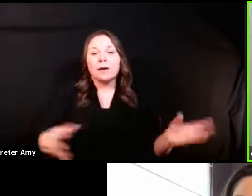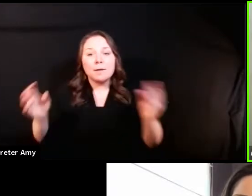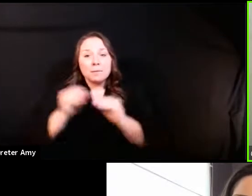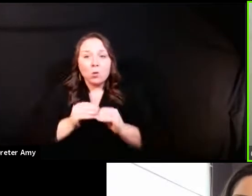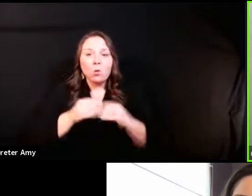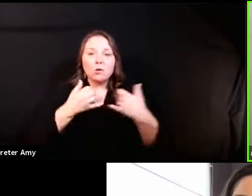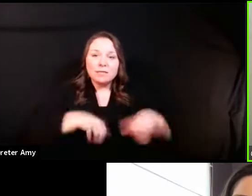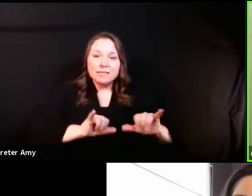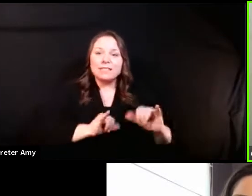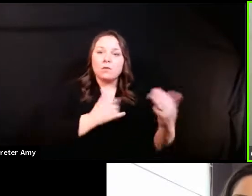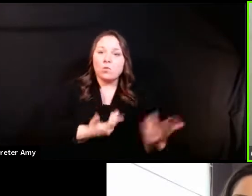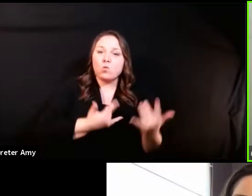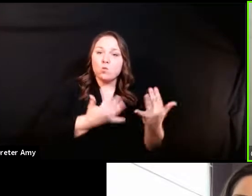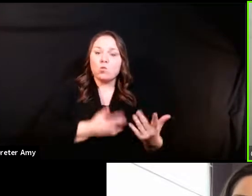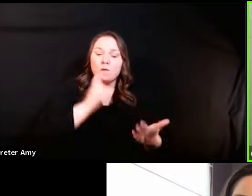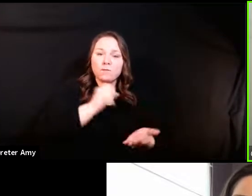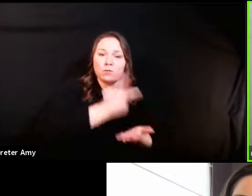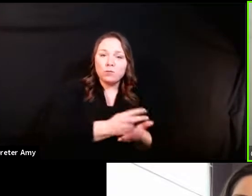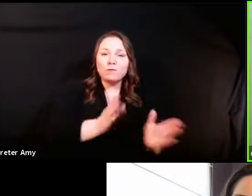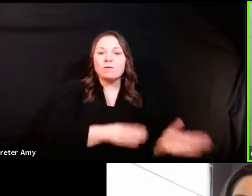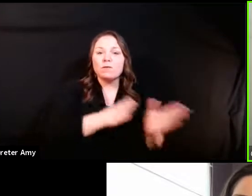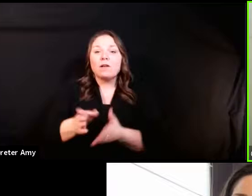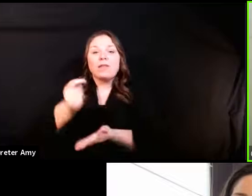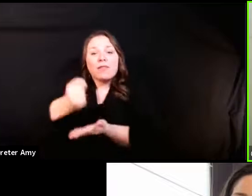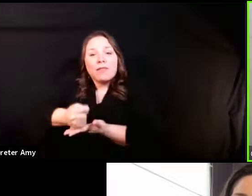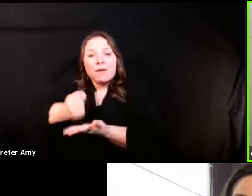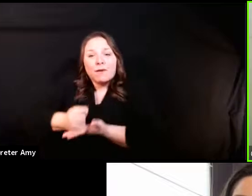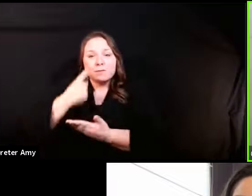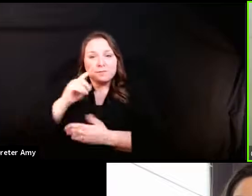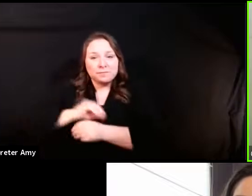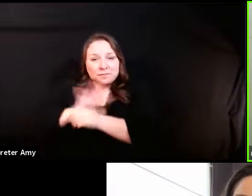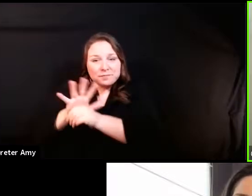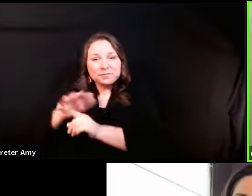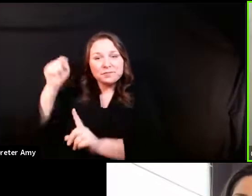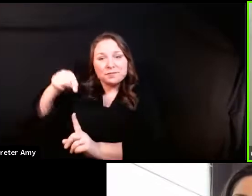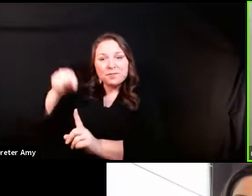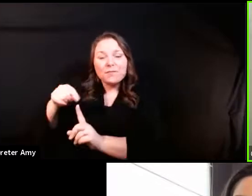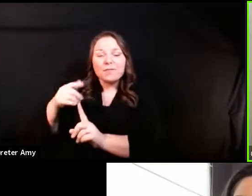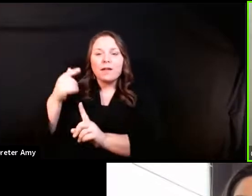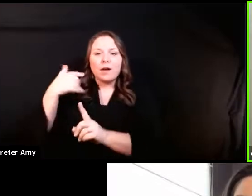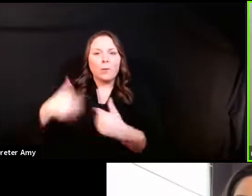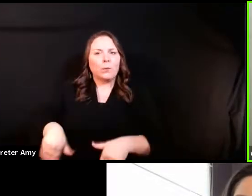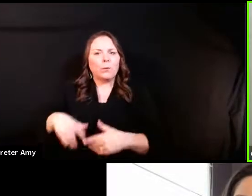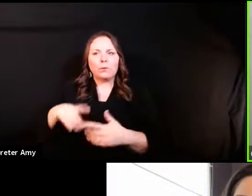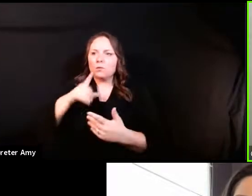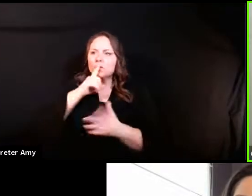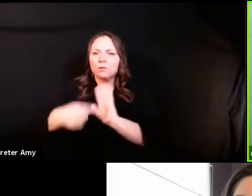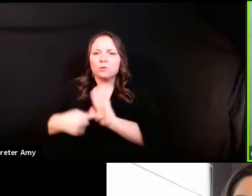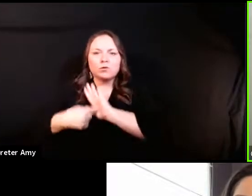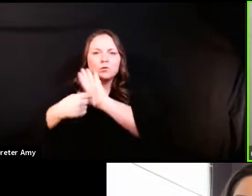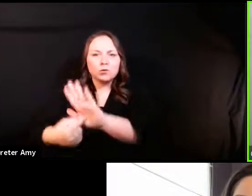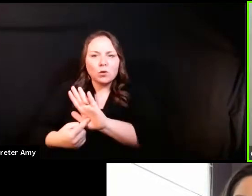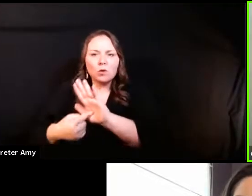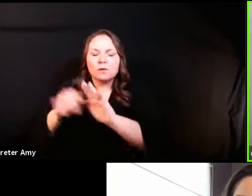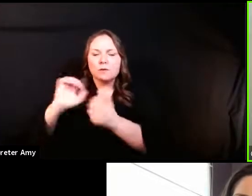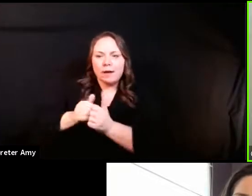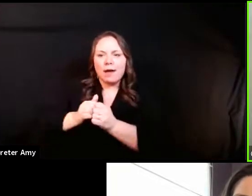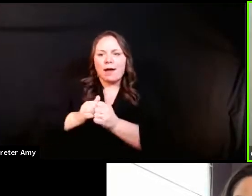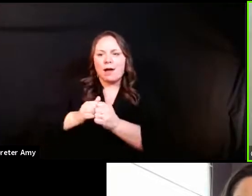pipeline, therapies for COVID. This is just, such a testament, I think, to the